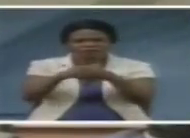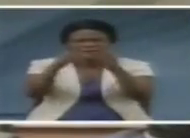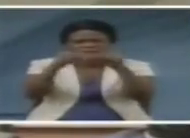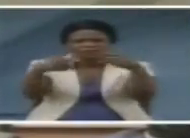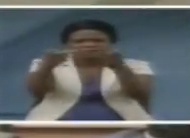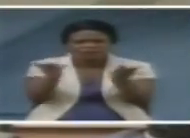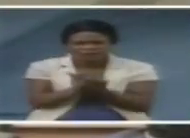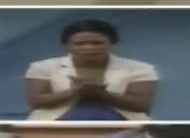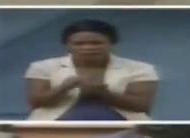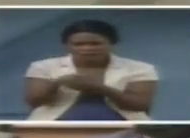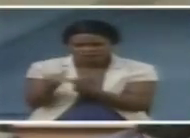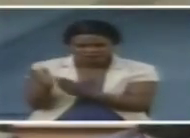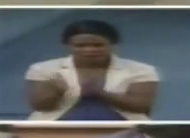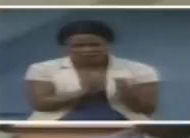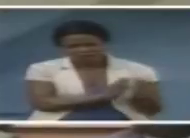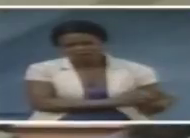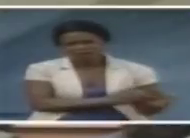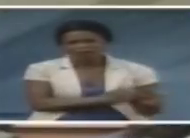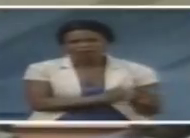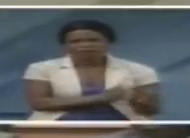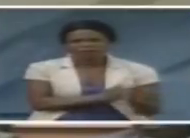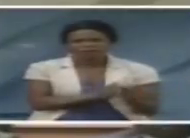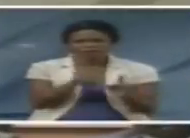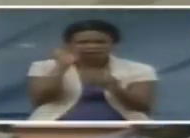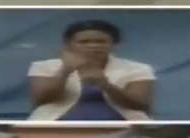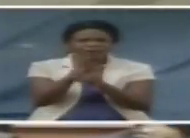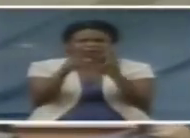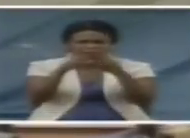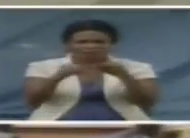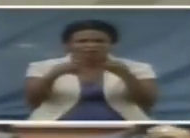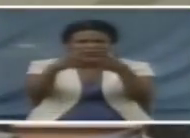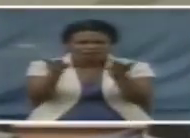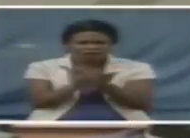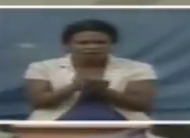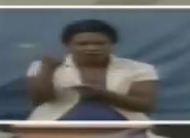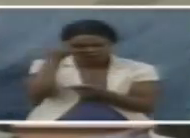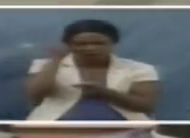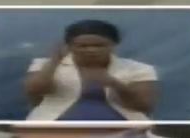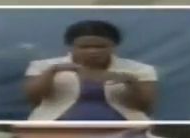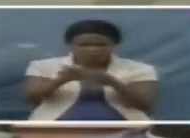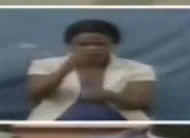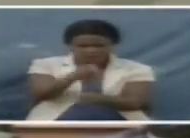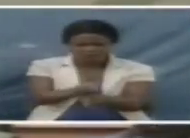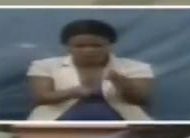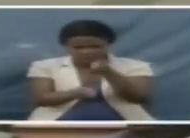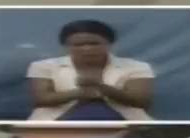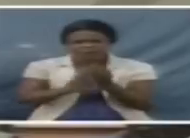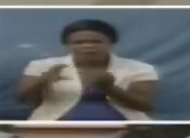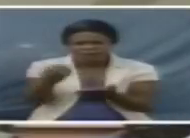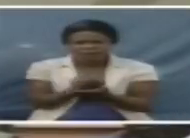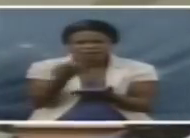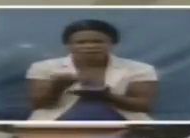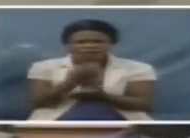infrastructure in rural areas. In order to attract investment in rural areas, government will continue with